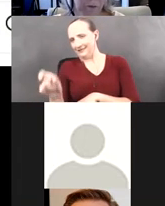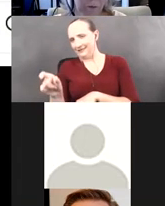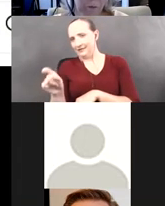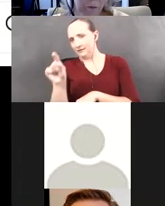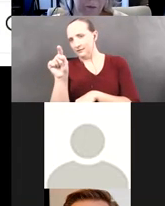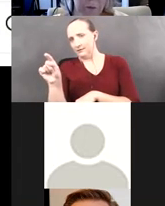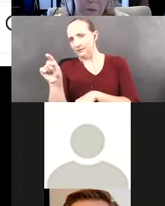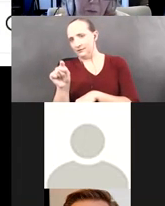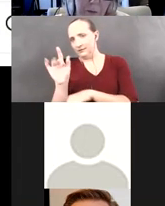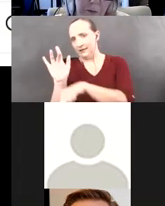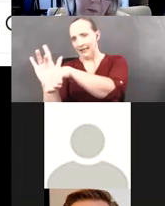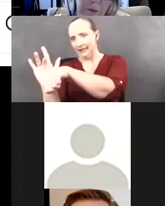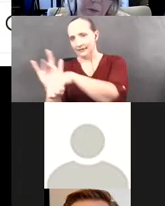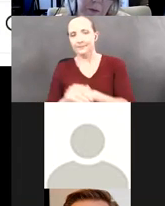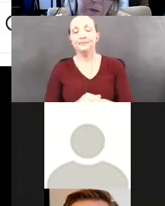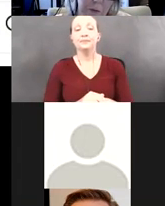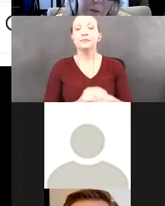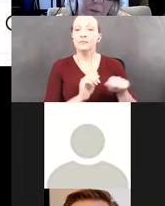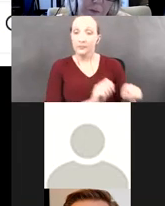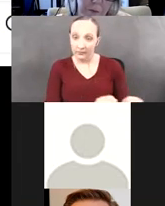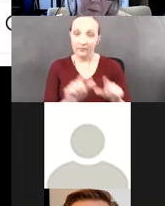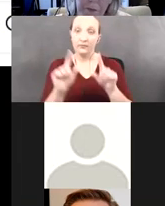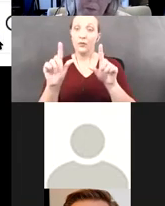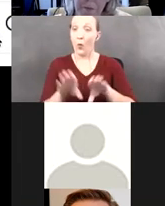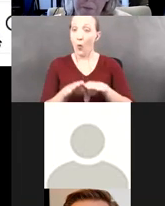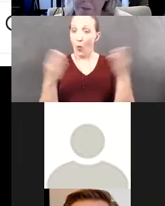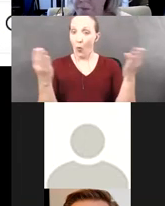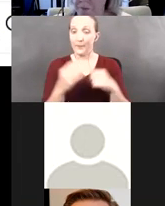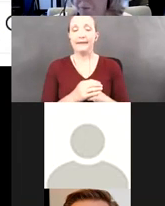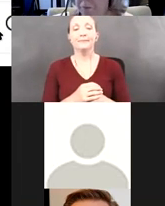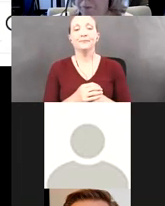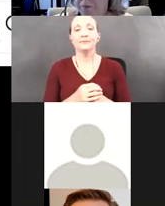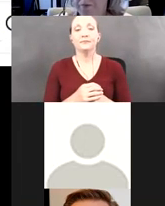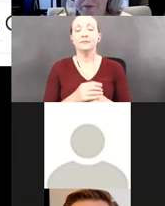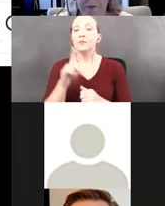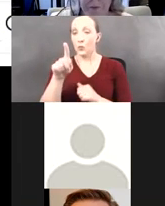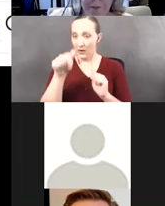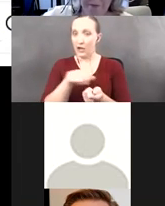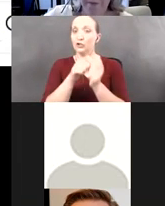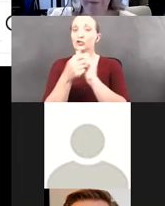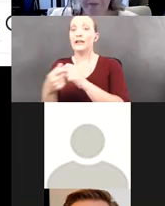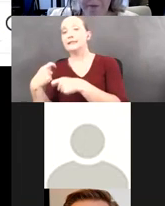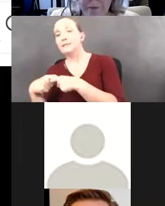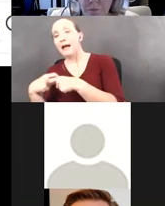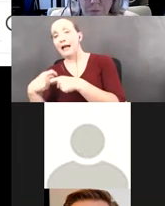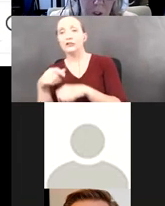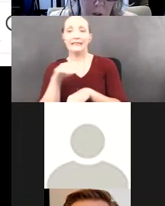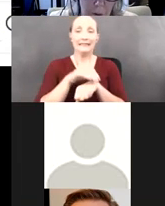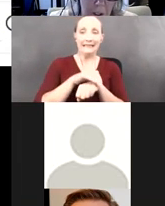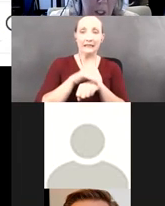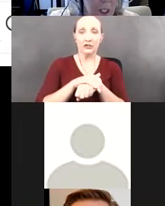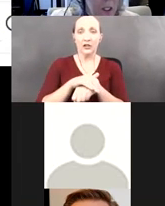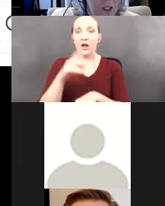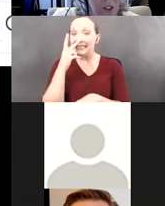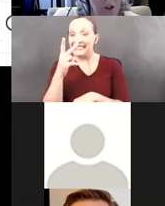pantalla. Once the resource is open, Una you vez can los recursos switch hayan from abierto, English to pueden Spanish by cambiar de clicking the inglés a toggle español